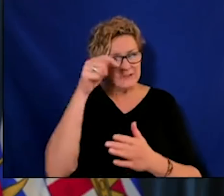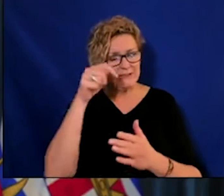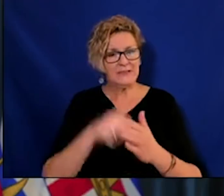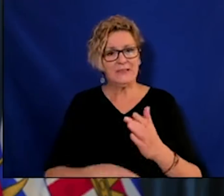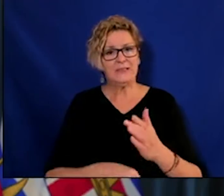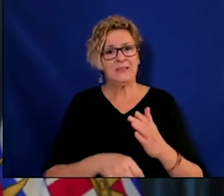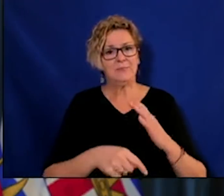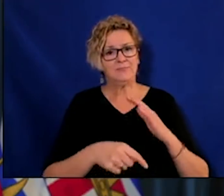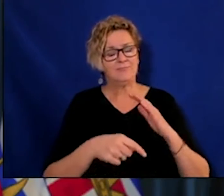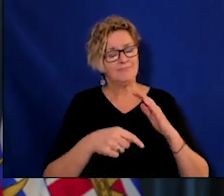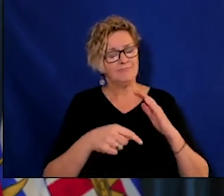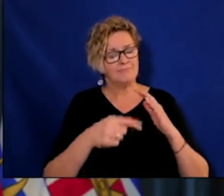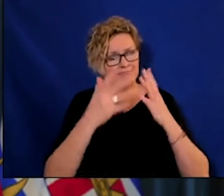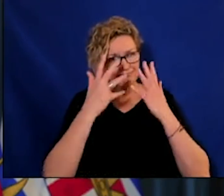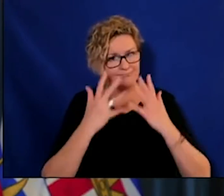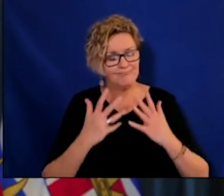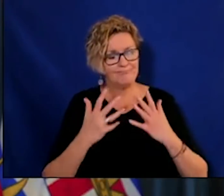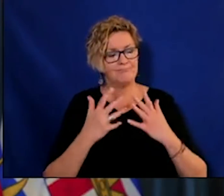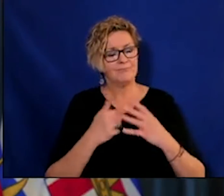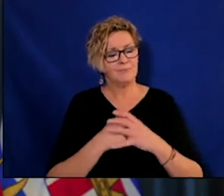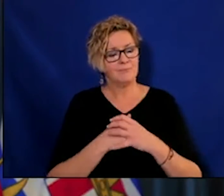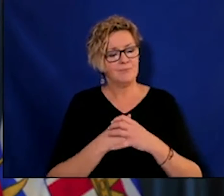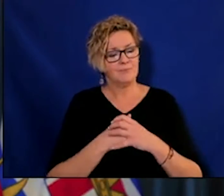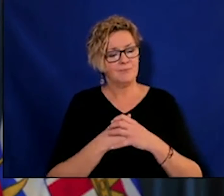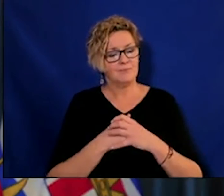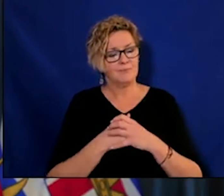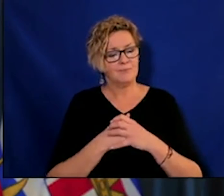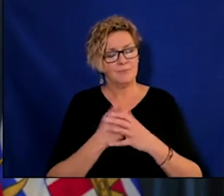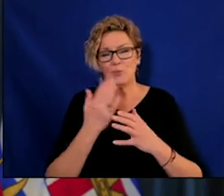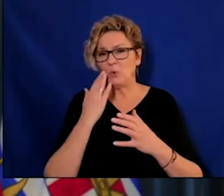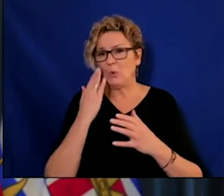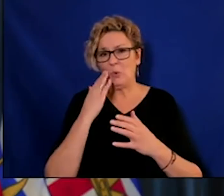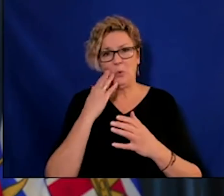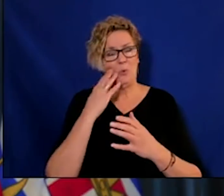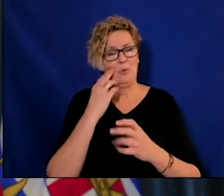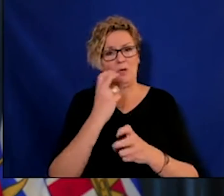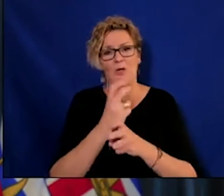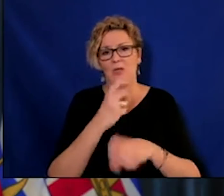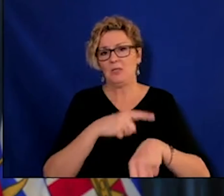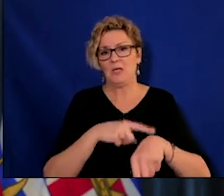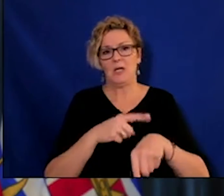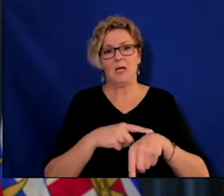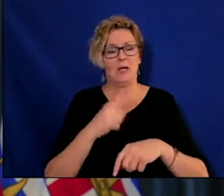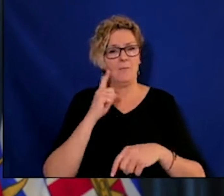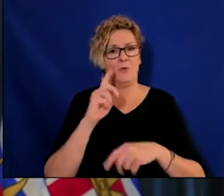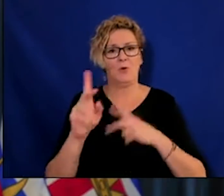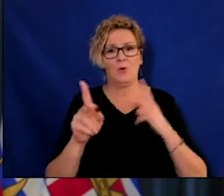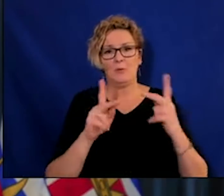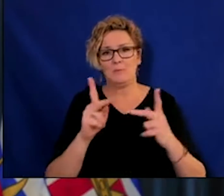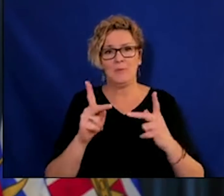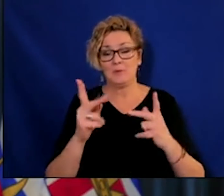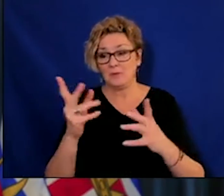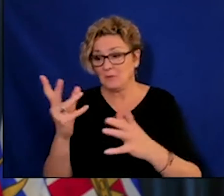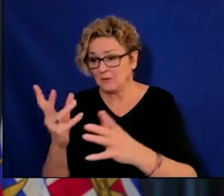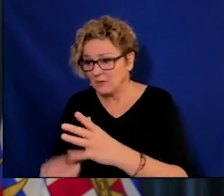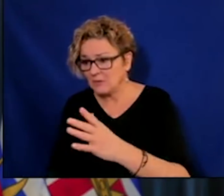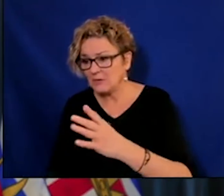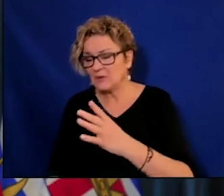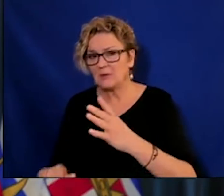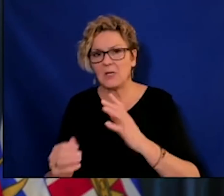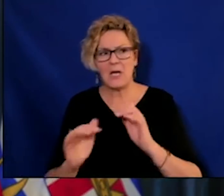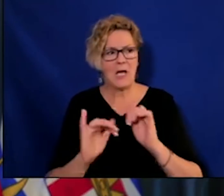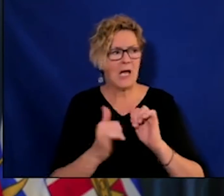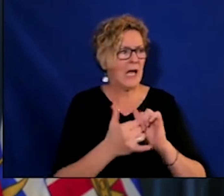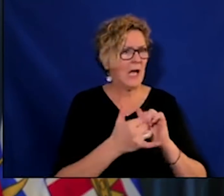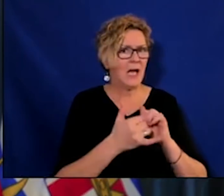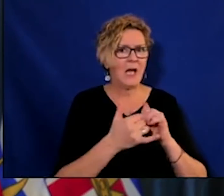say to everybody that we are thinking of them and we are with them in this difficult time. I know that people in healthcare are working extraordinarily hard.